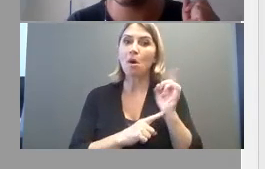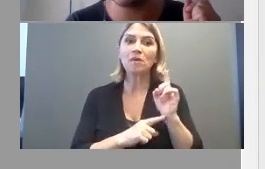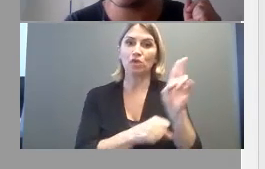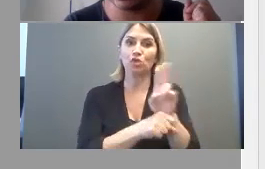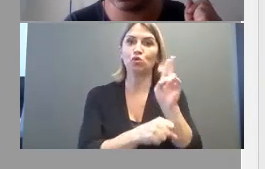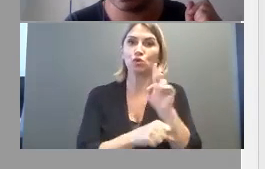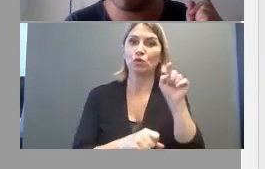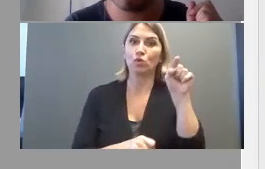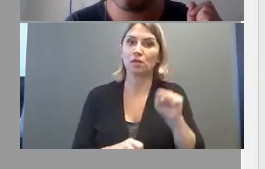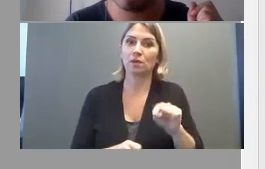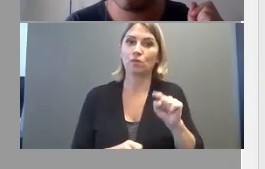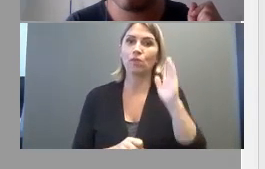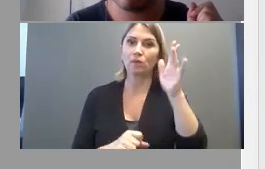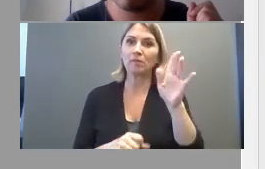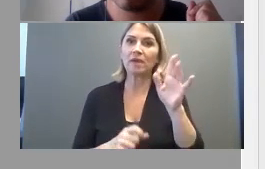will be able to detect a cycle.